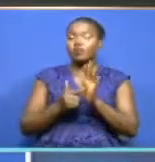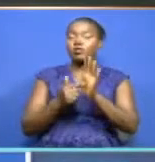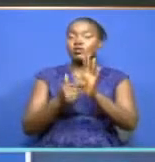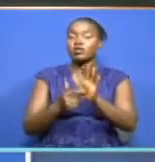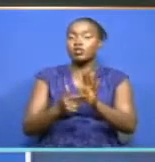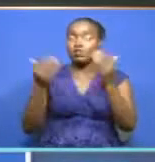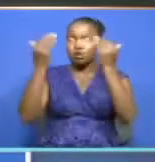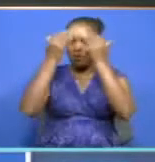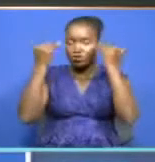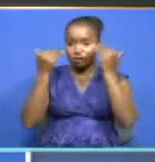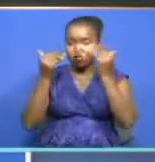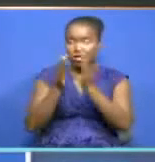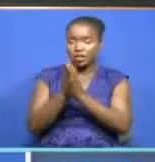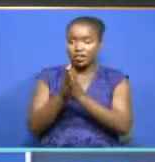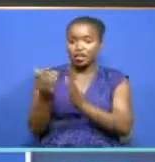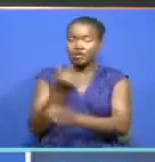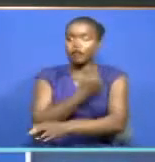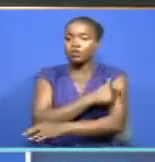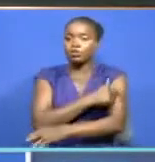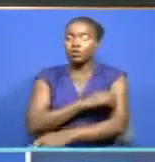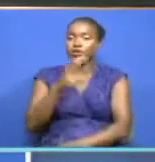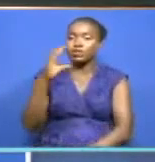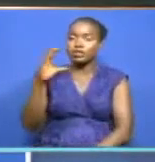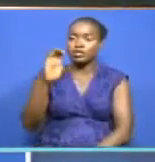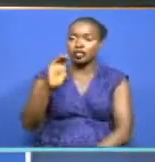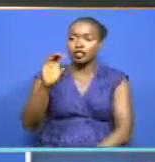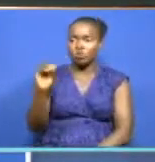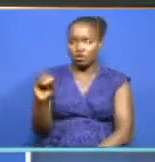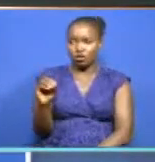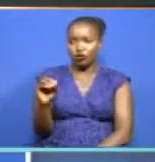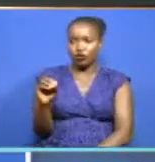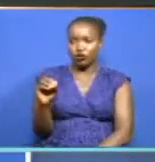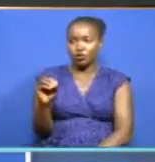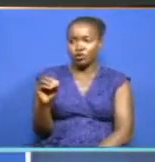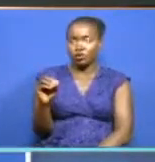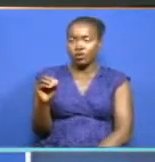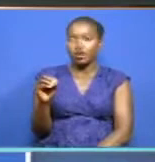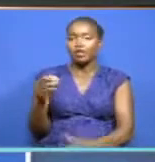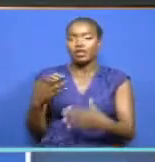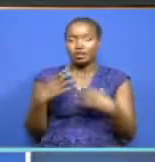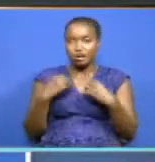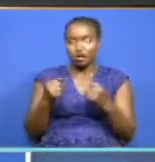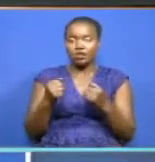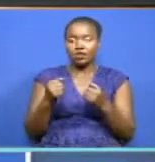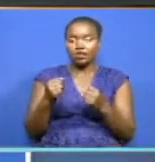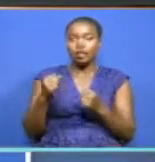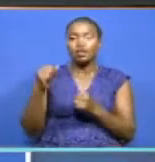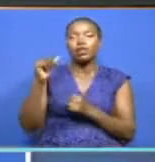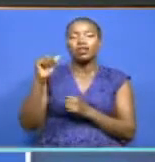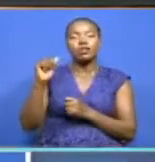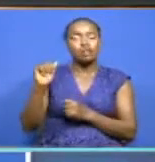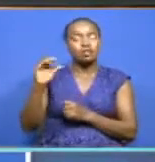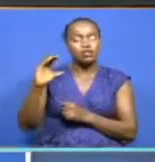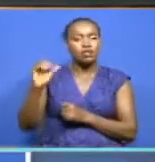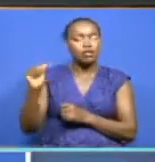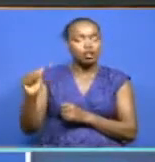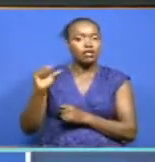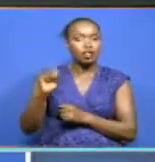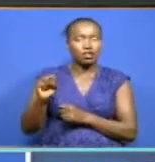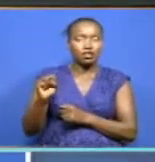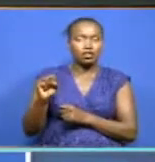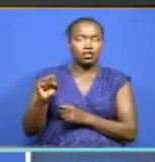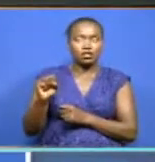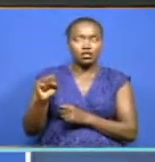court alongside the hospital's chief executive officer Emma Mutio and health administrative officer Regina Musembi. Leparan is accused